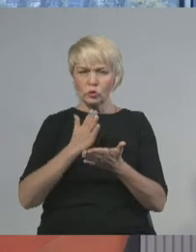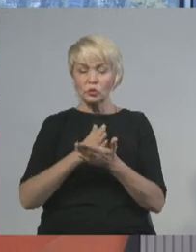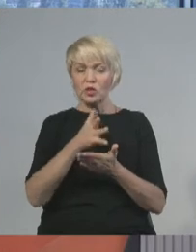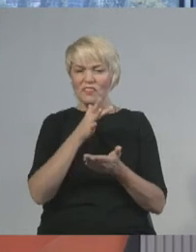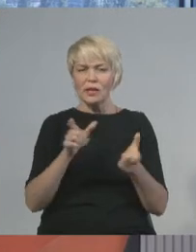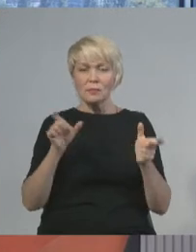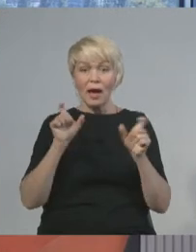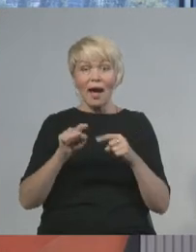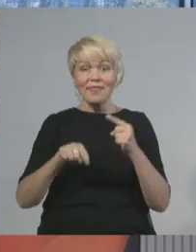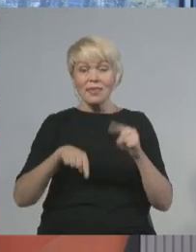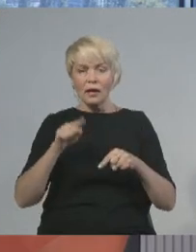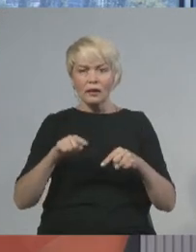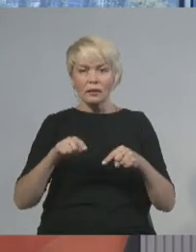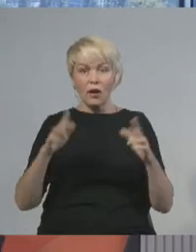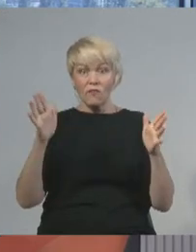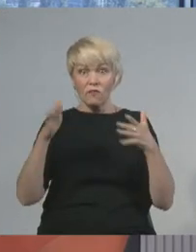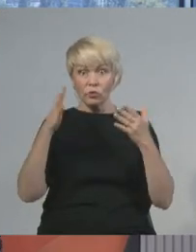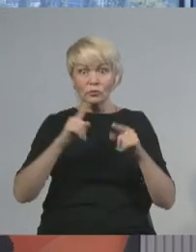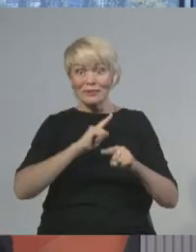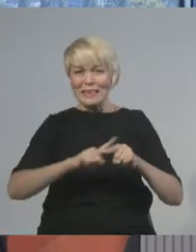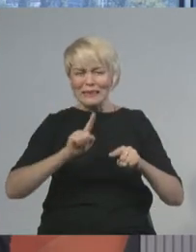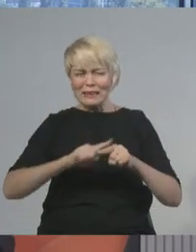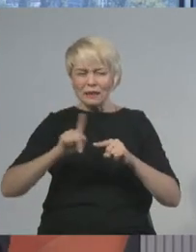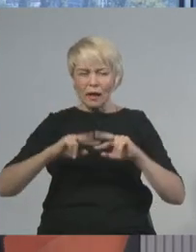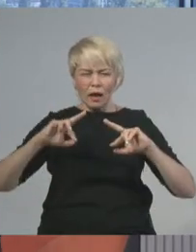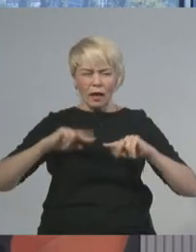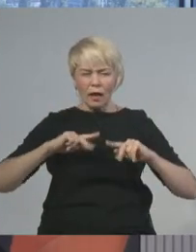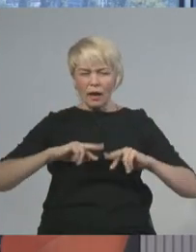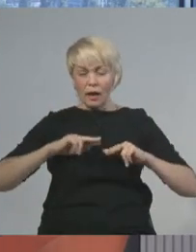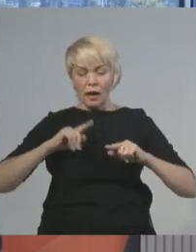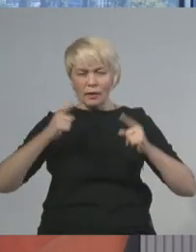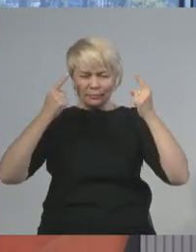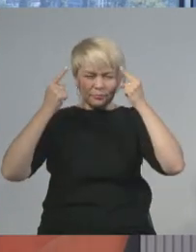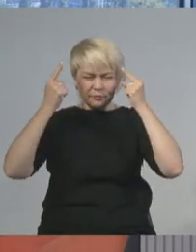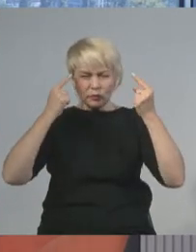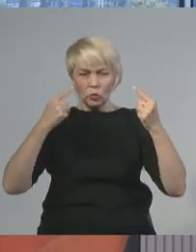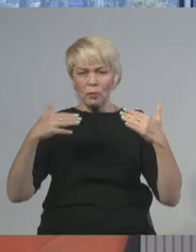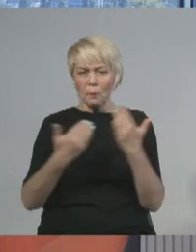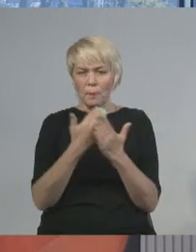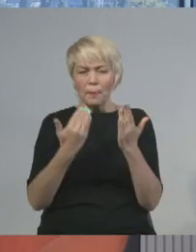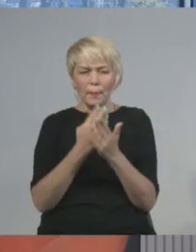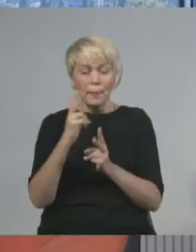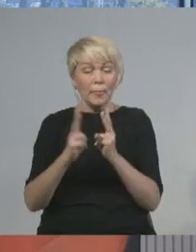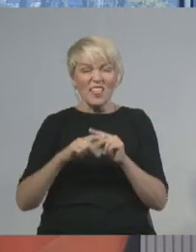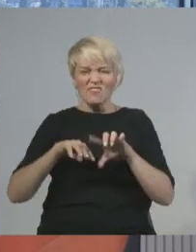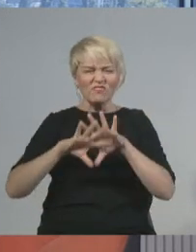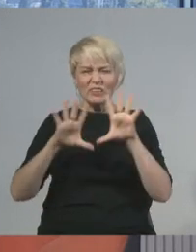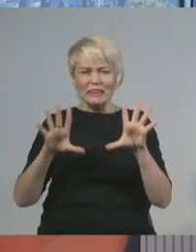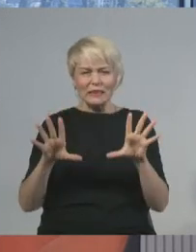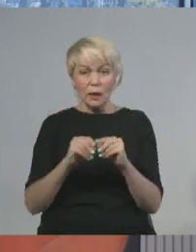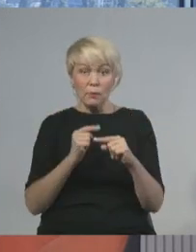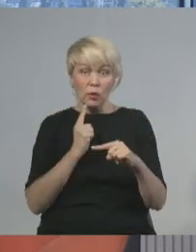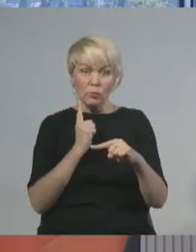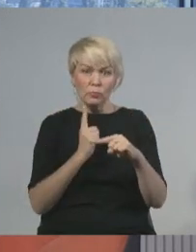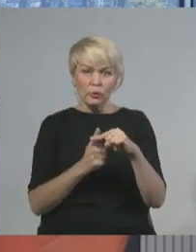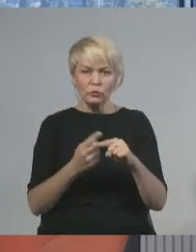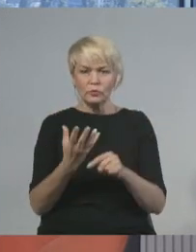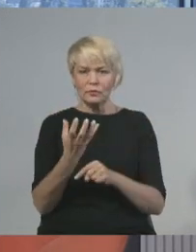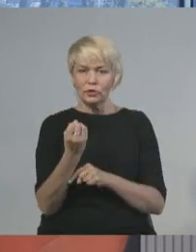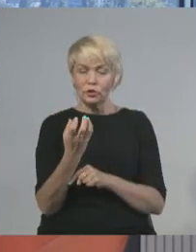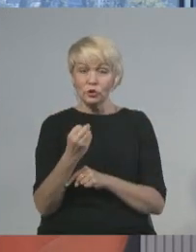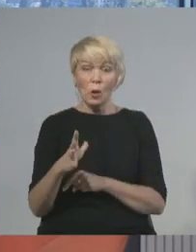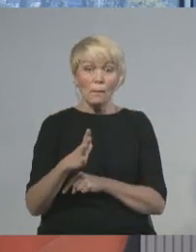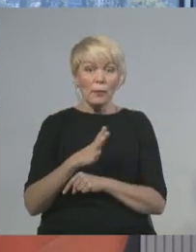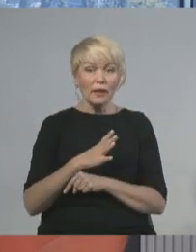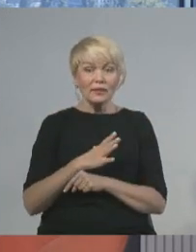management structure it was easier for them to work others had to adapt very quickly to the